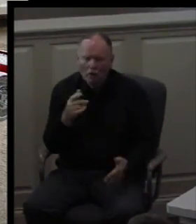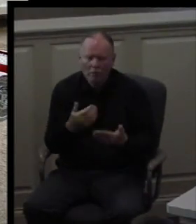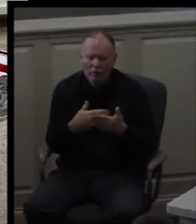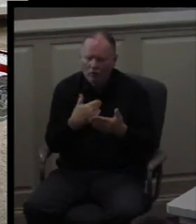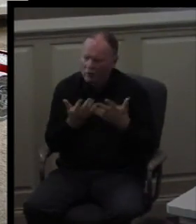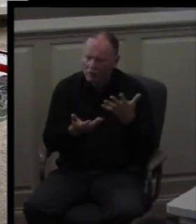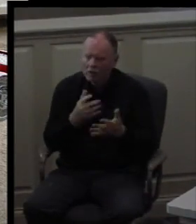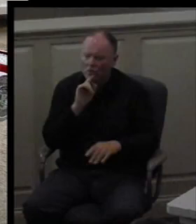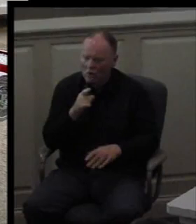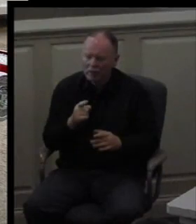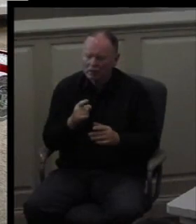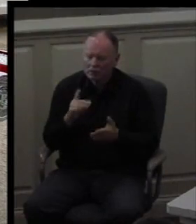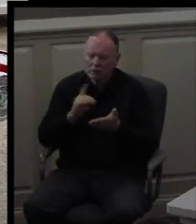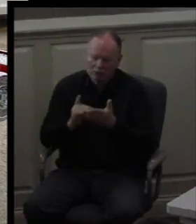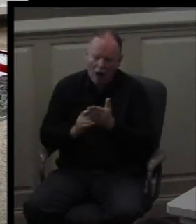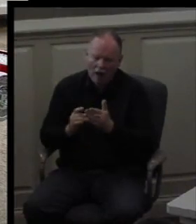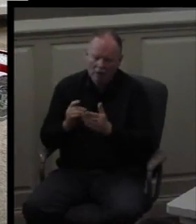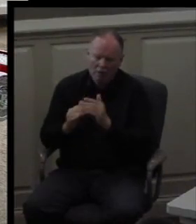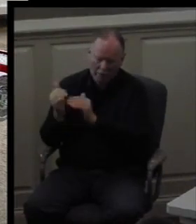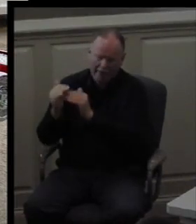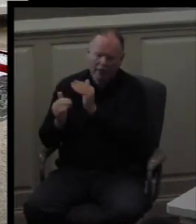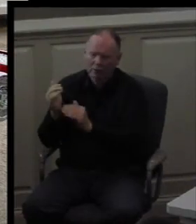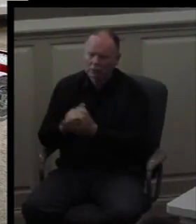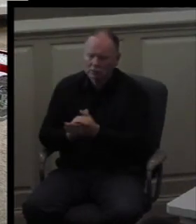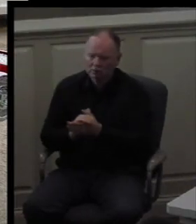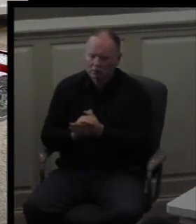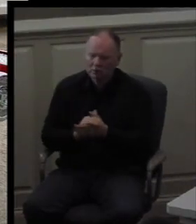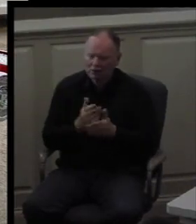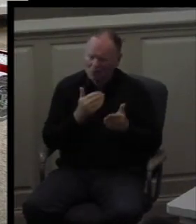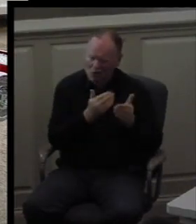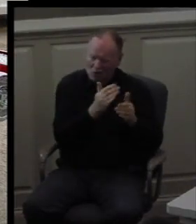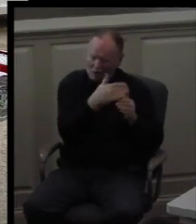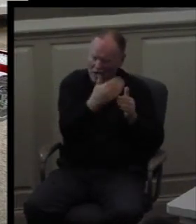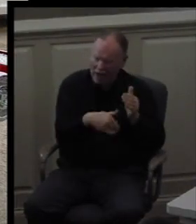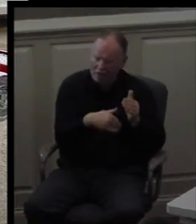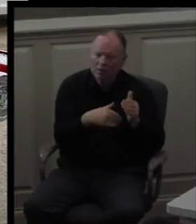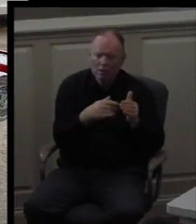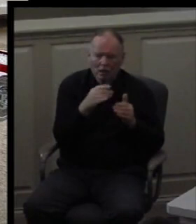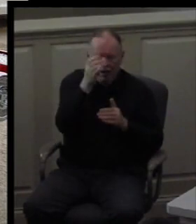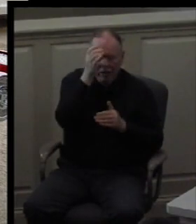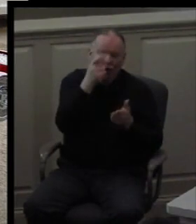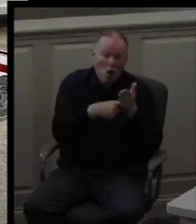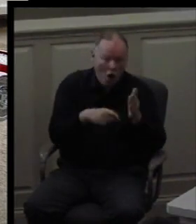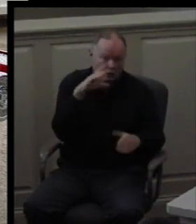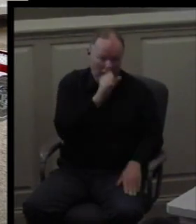can really get into structural design. We're wrapping up the preliminary construction cost estimate,